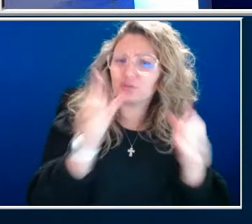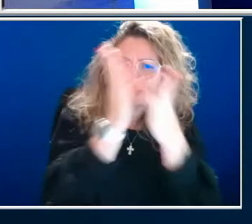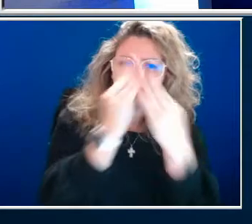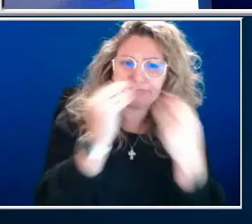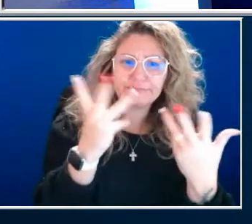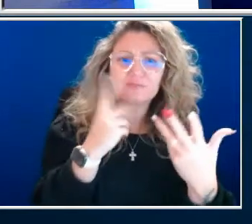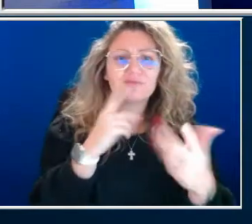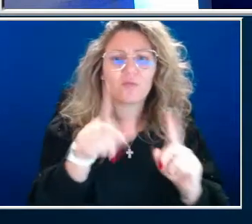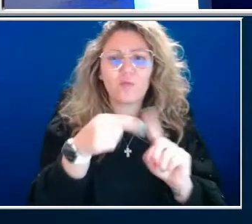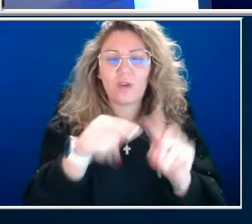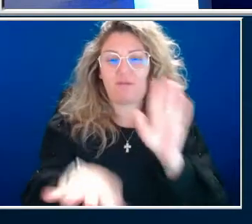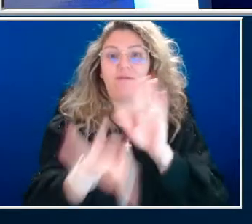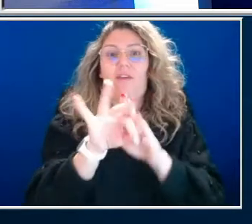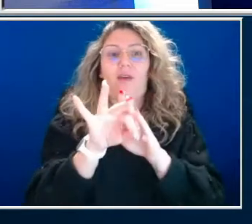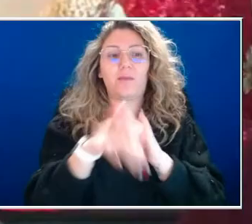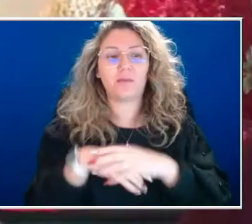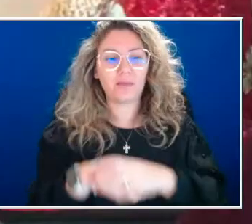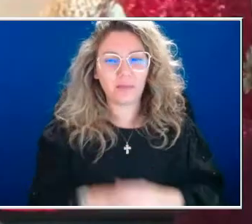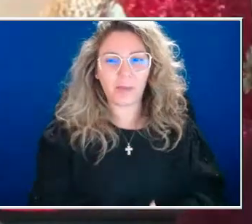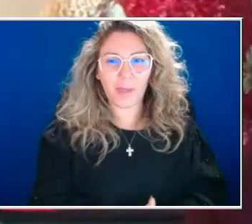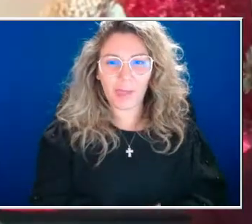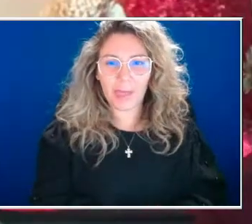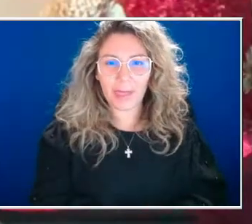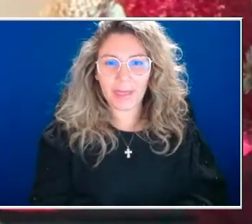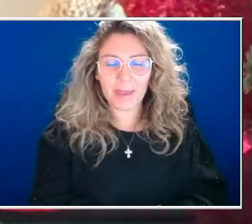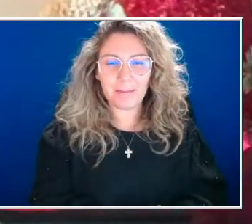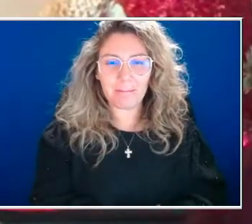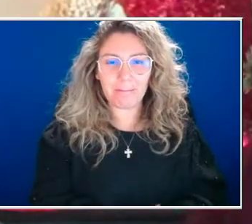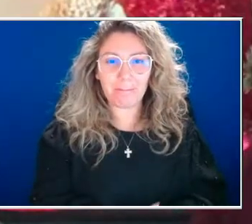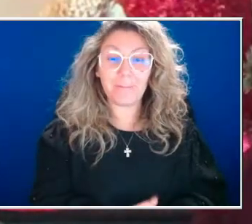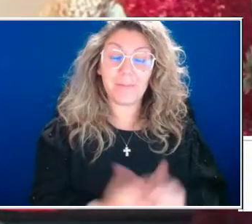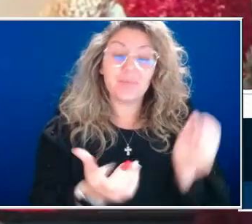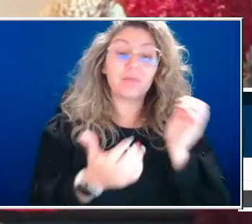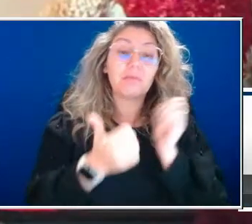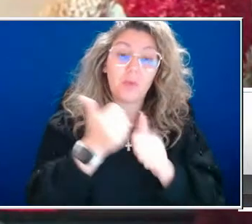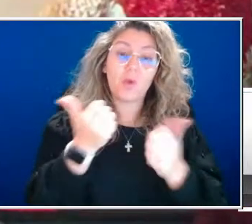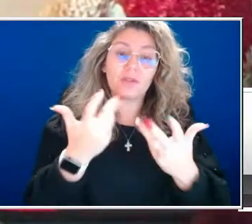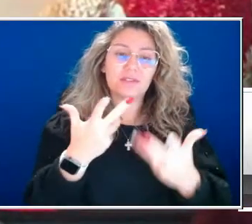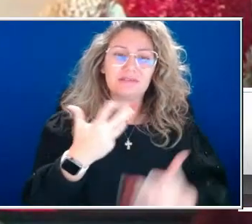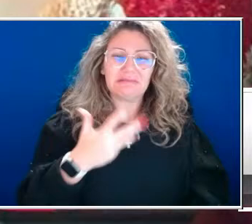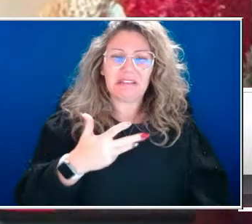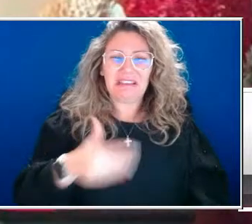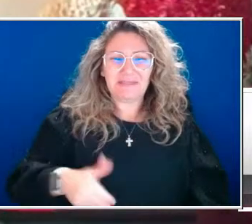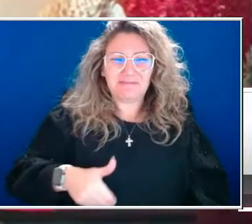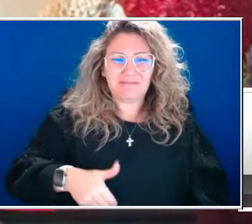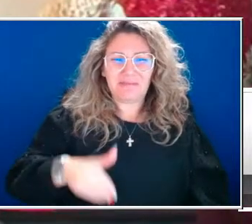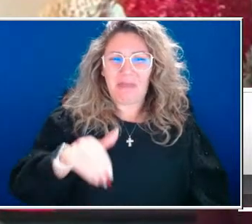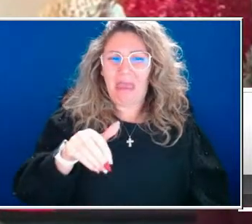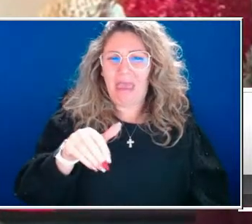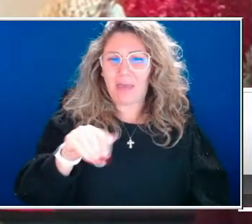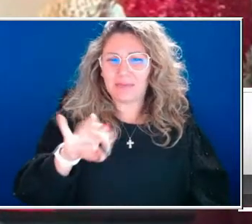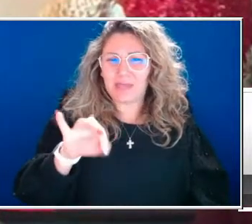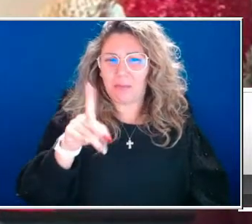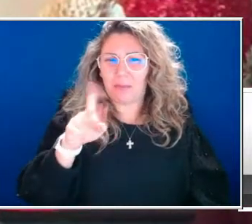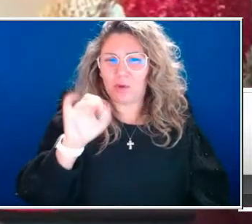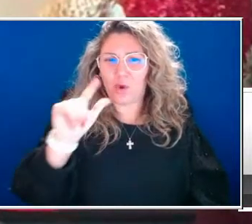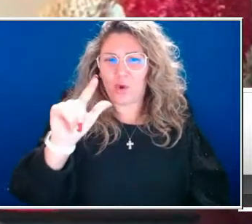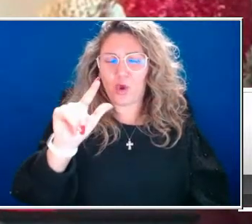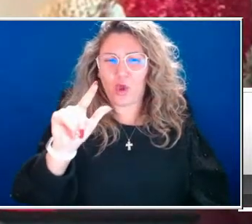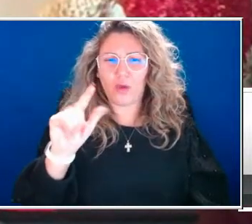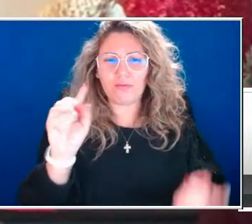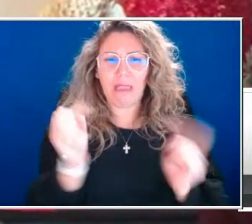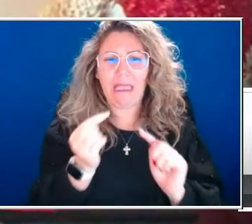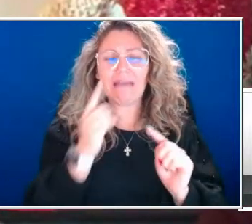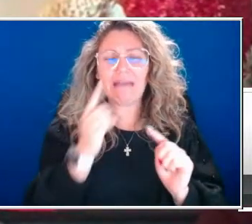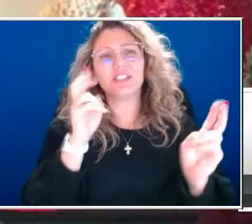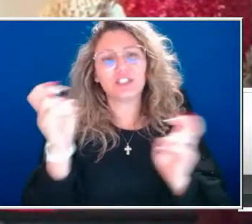her? Sure. Predominantly, it was abdominal pain. I've had some issues with ovarian cysts in the past